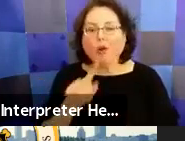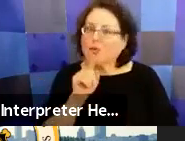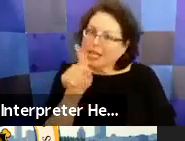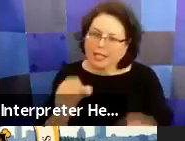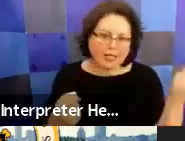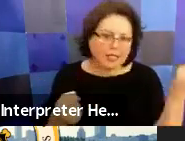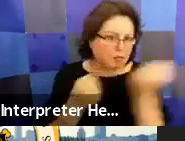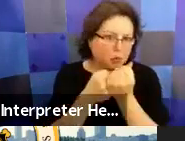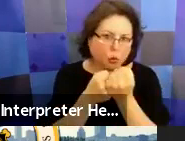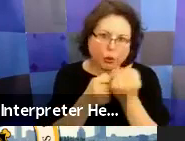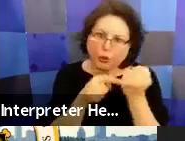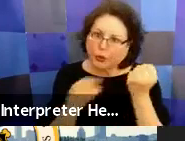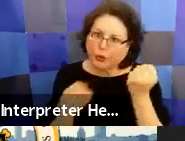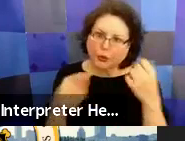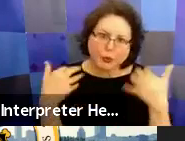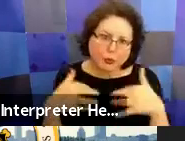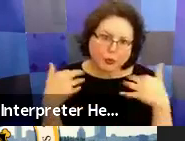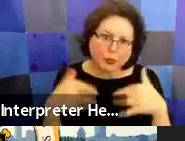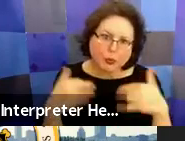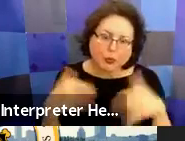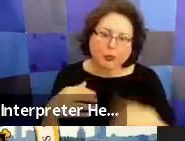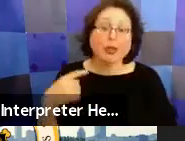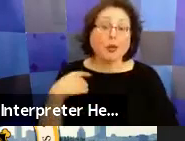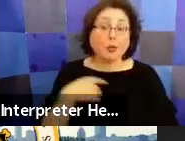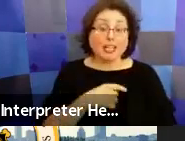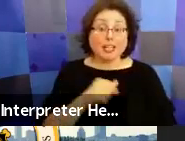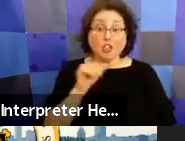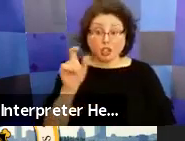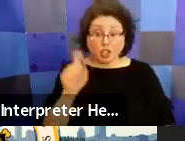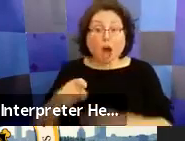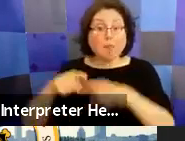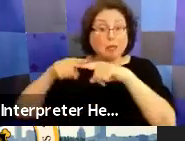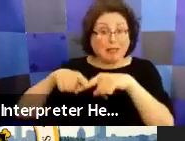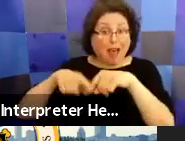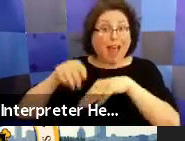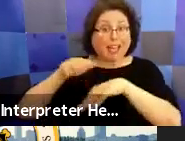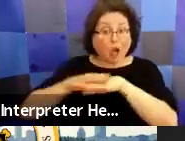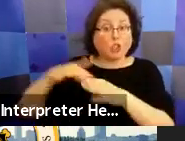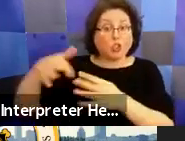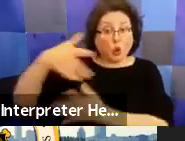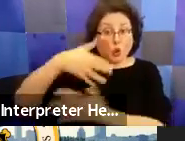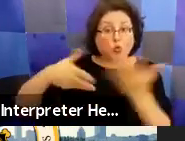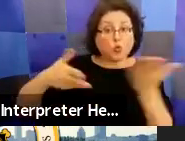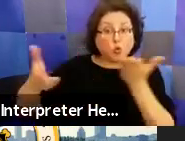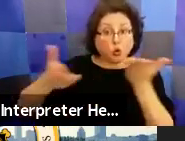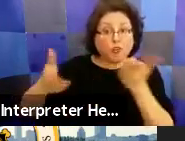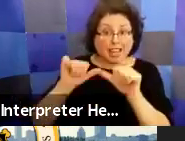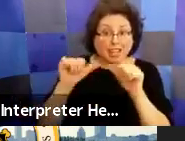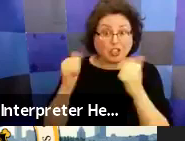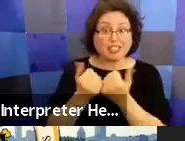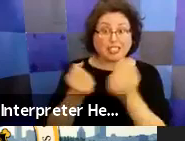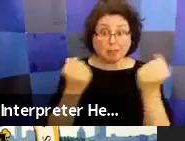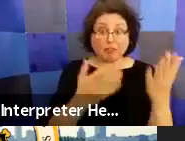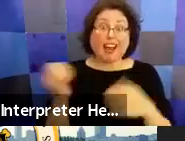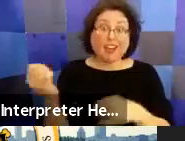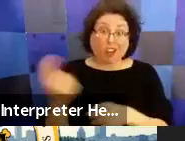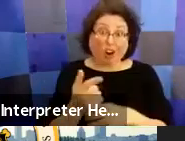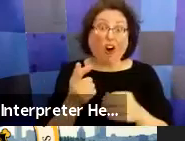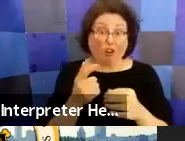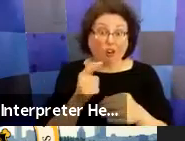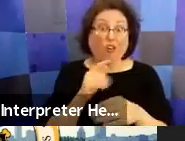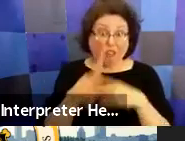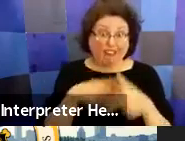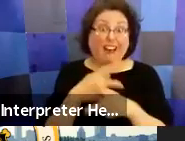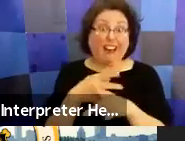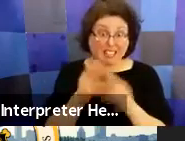you in that we should not be relying on social service agencies to provide all forms of interpretation at